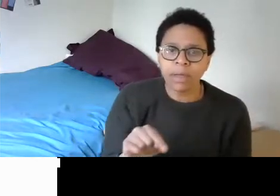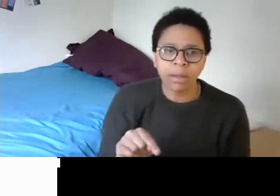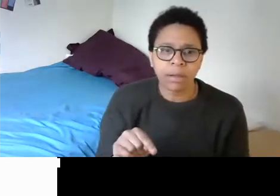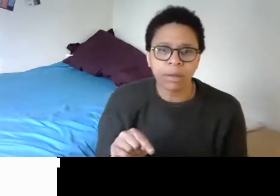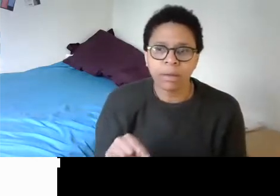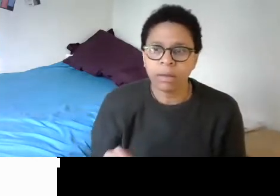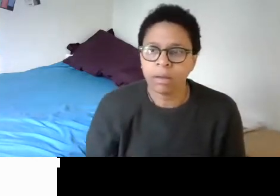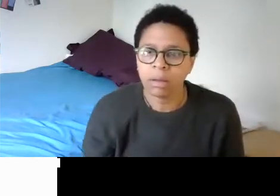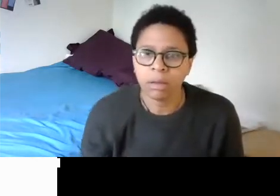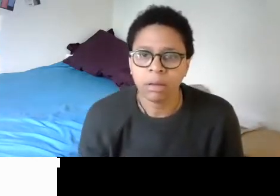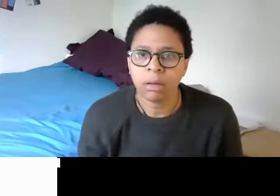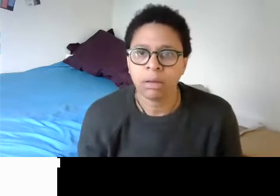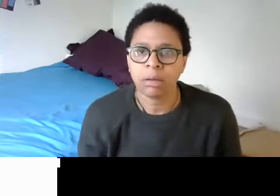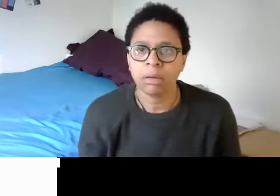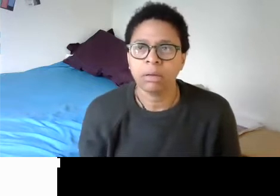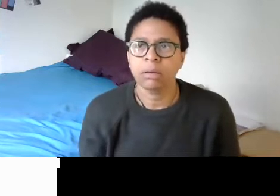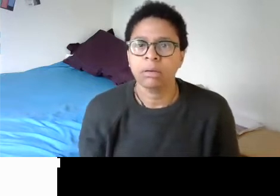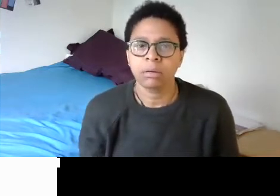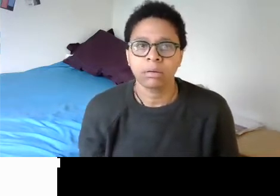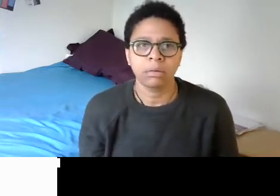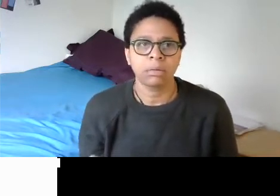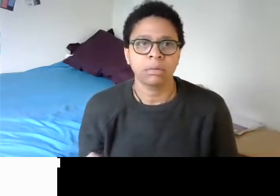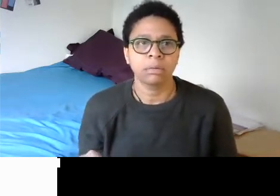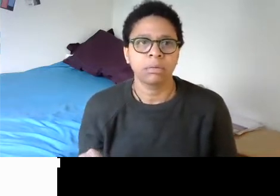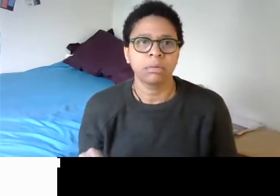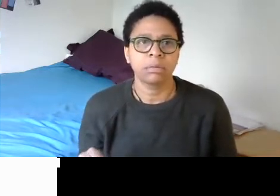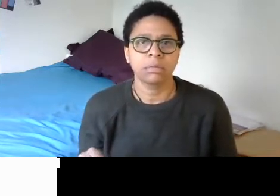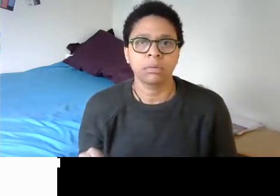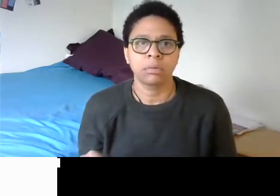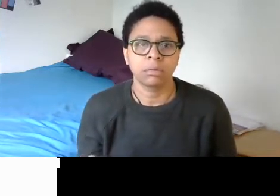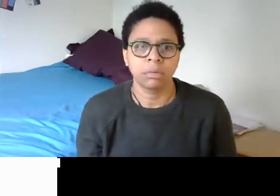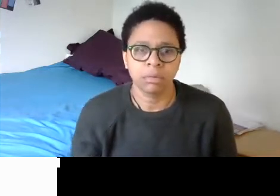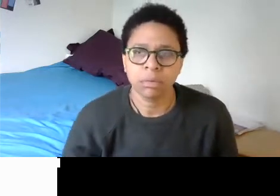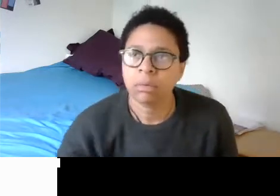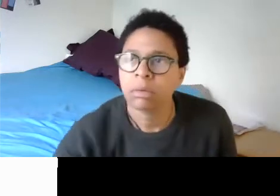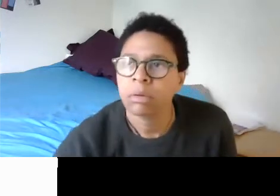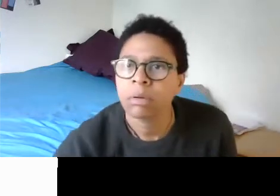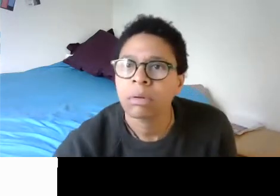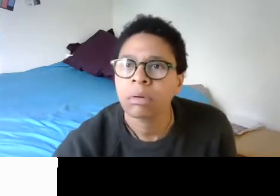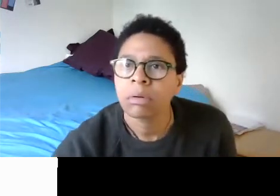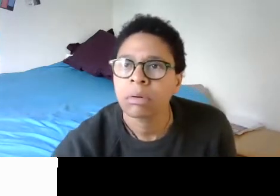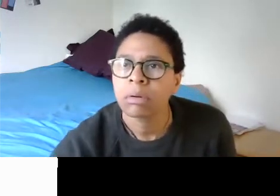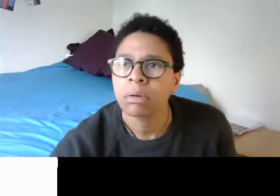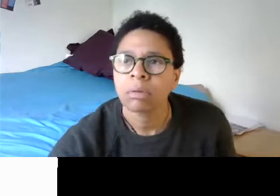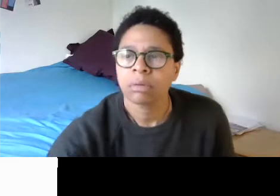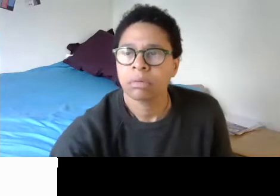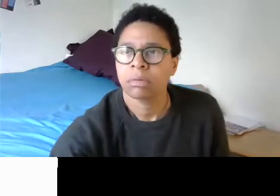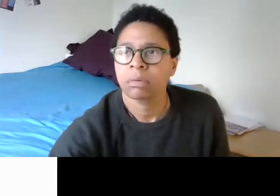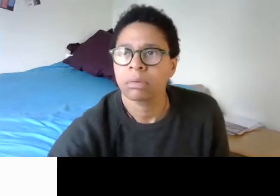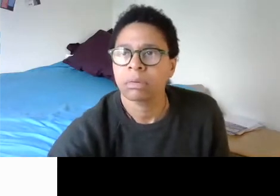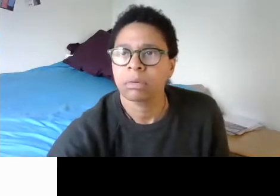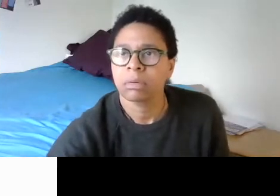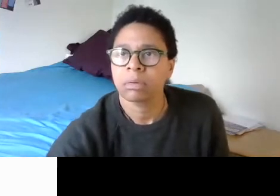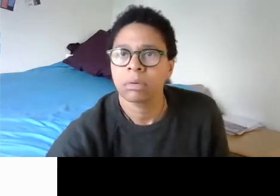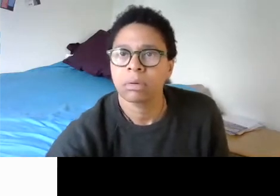illuminated, despite it being designed for it. On the right is a page from De Veris et Salutaribus Animi